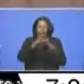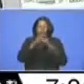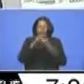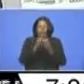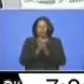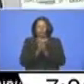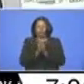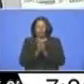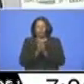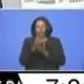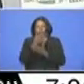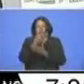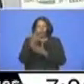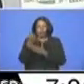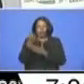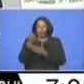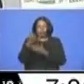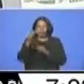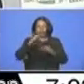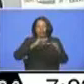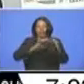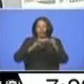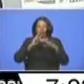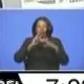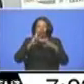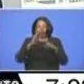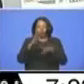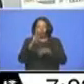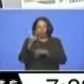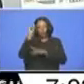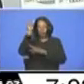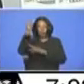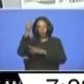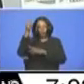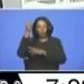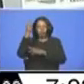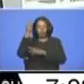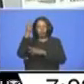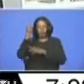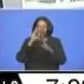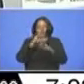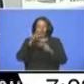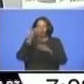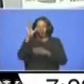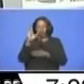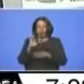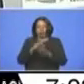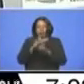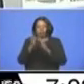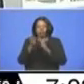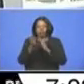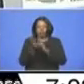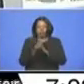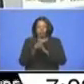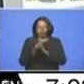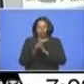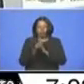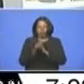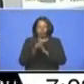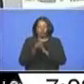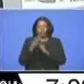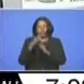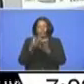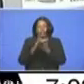The best available science, as reported by the Intergovernmental Panel on Climate Change, says we must ensure collectively that